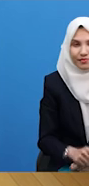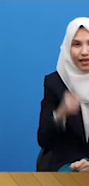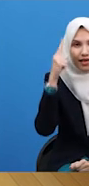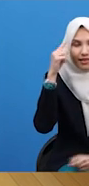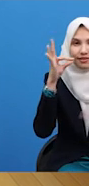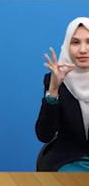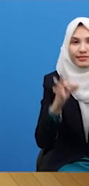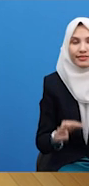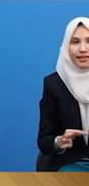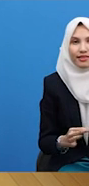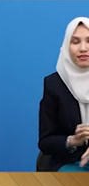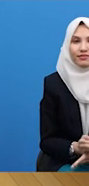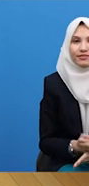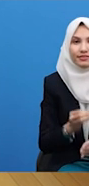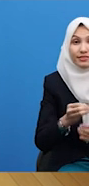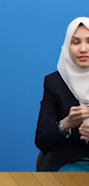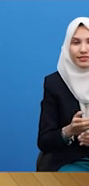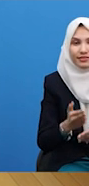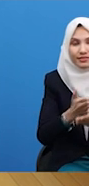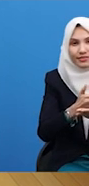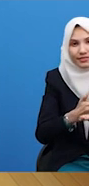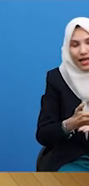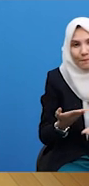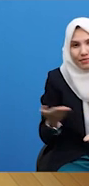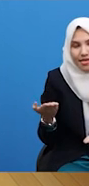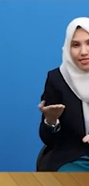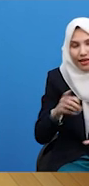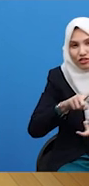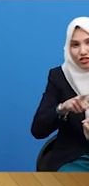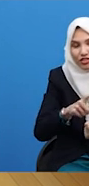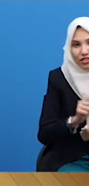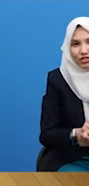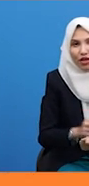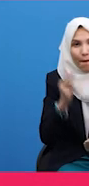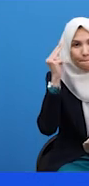Decided on something, then changed your mind about it?